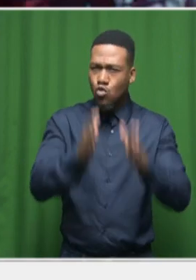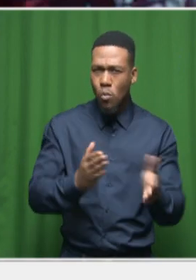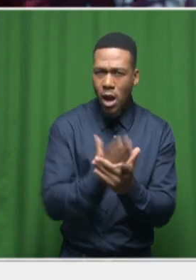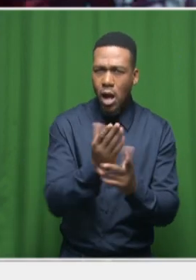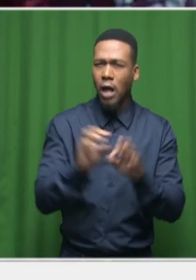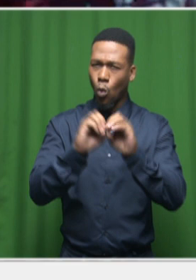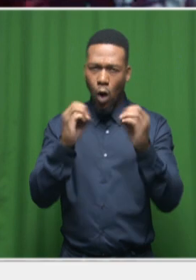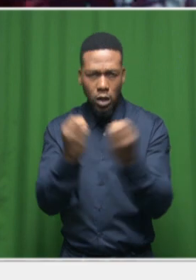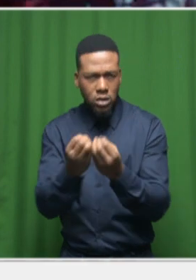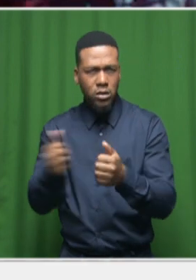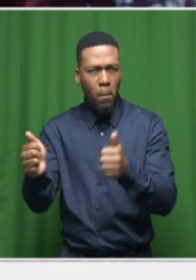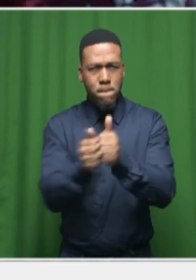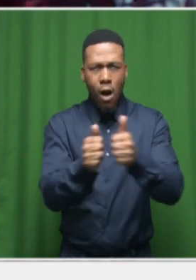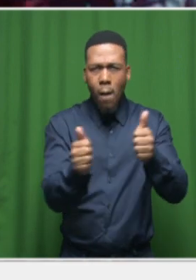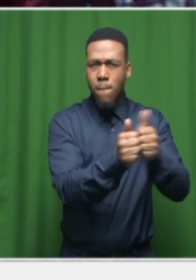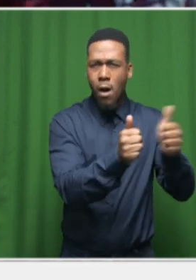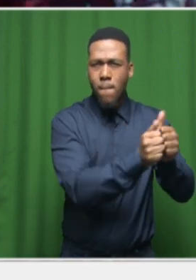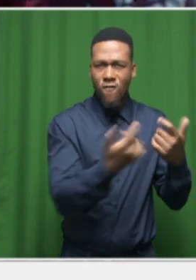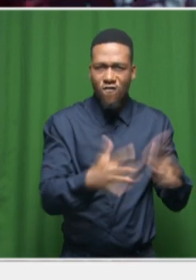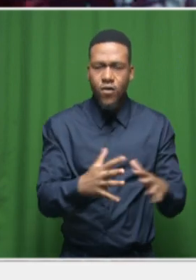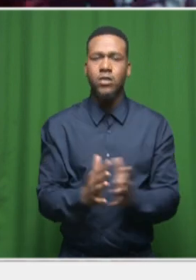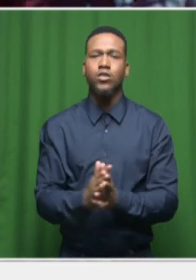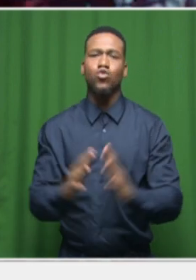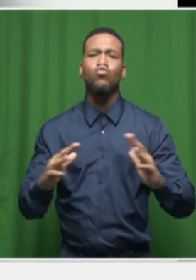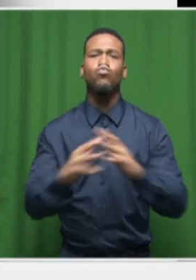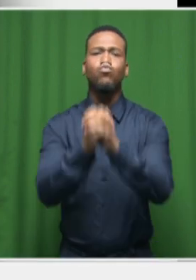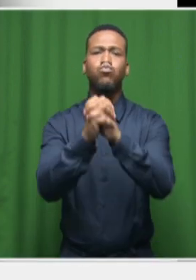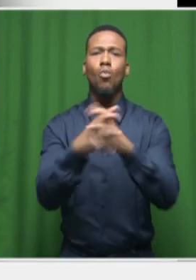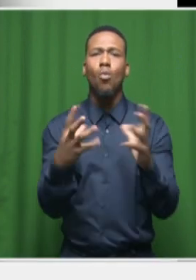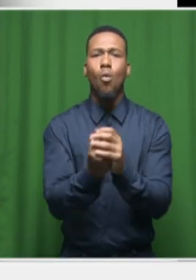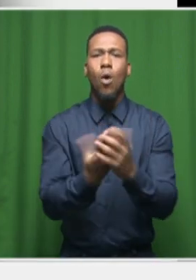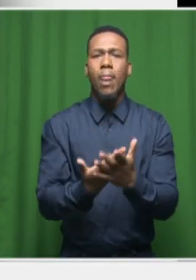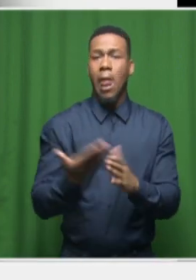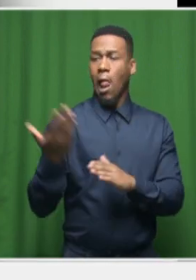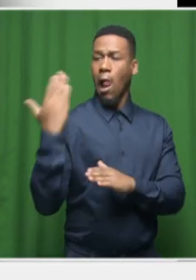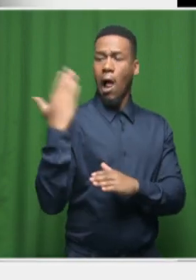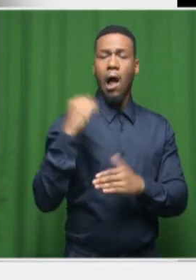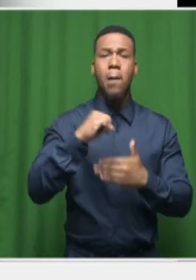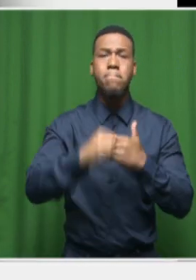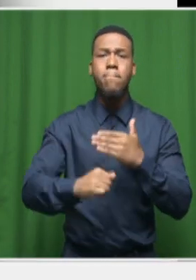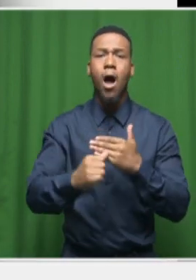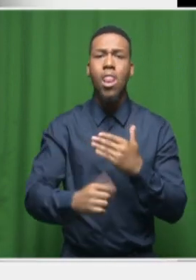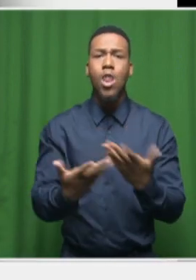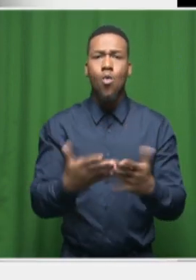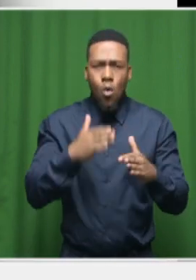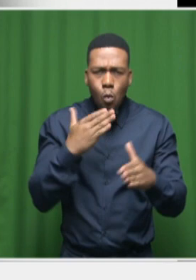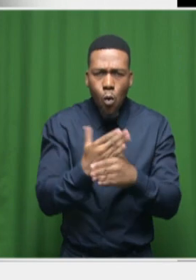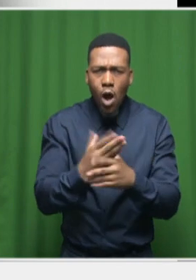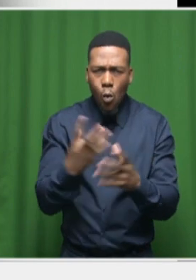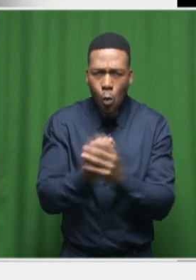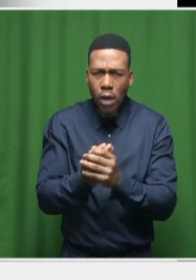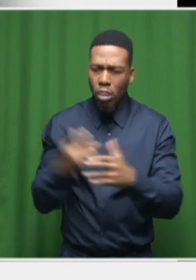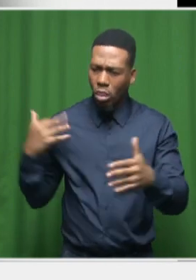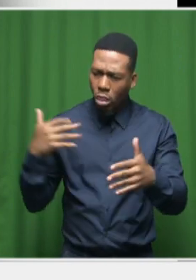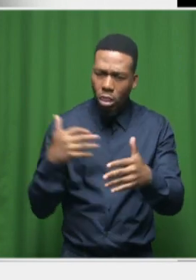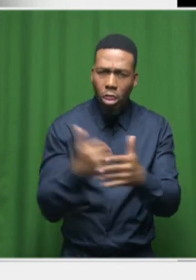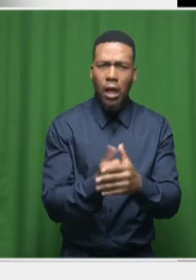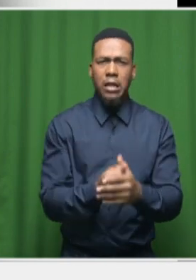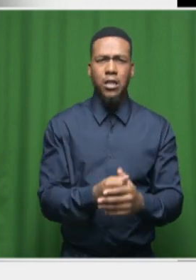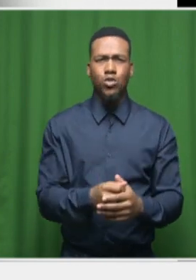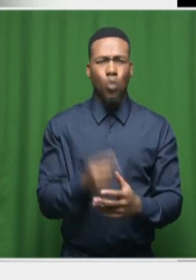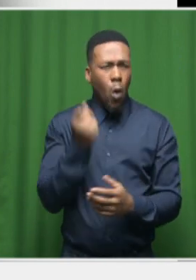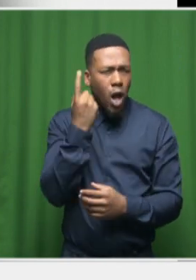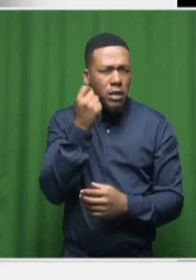organizations. We joined forces with all of them, and over the last month or two, we've been working with them to understand what are the key issues